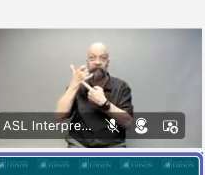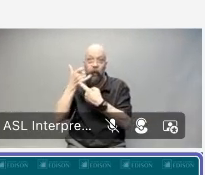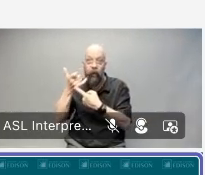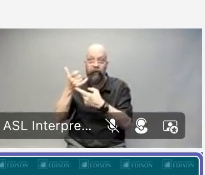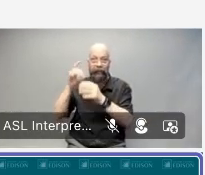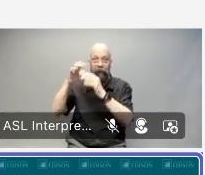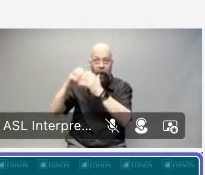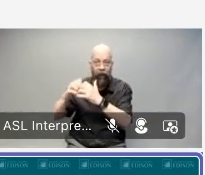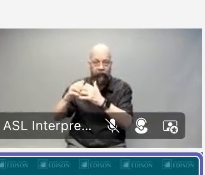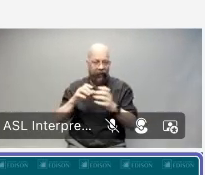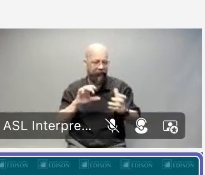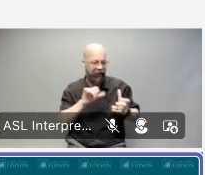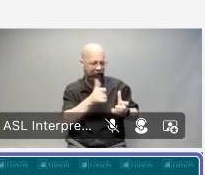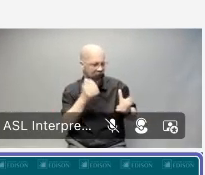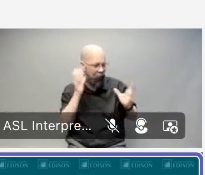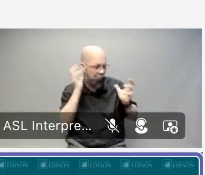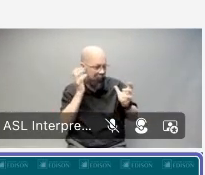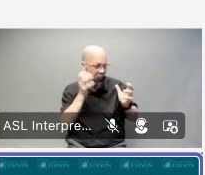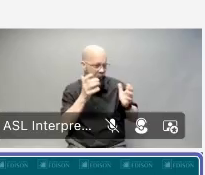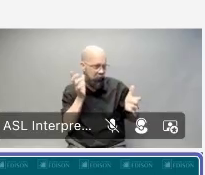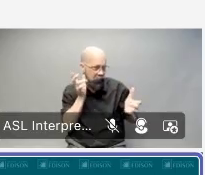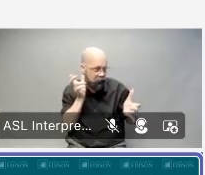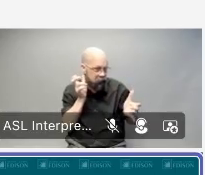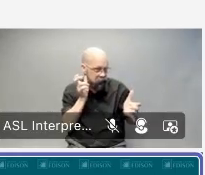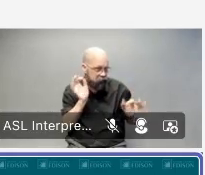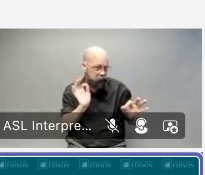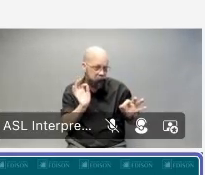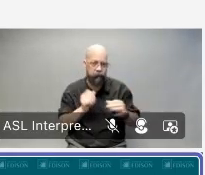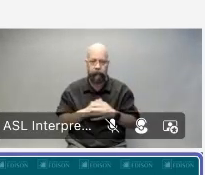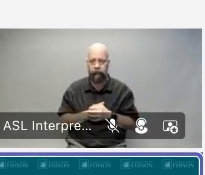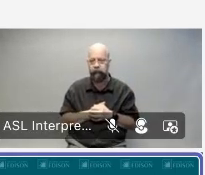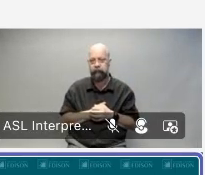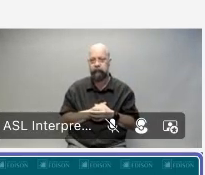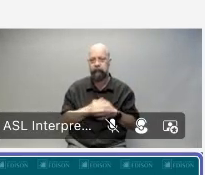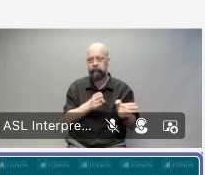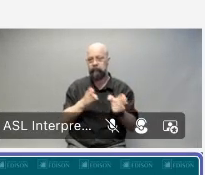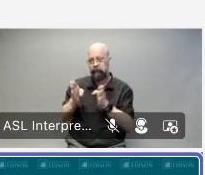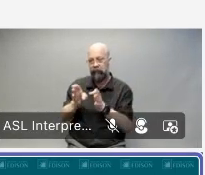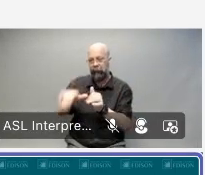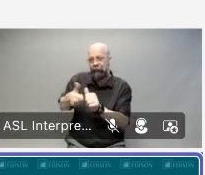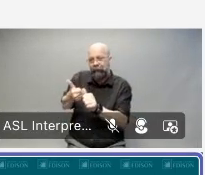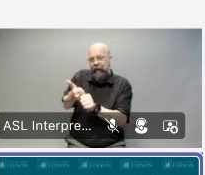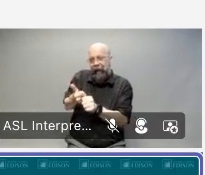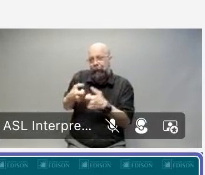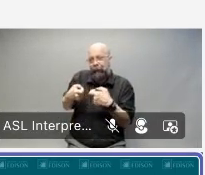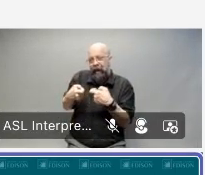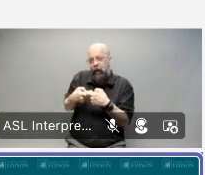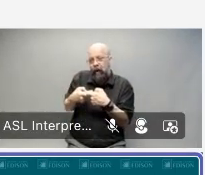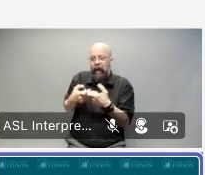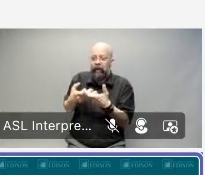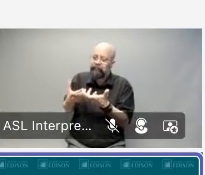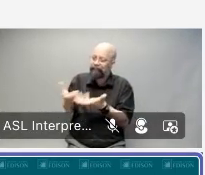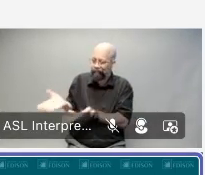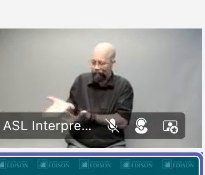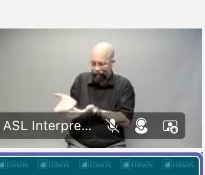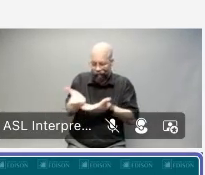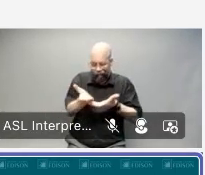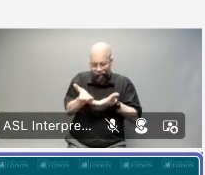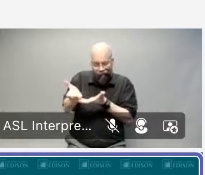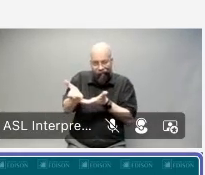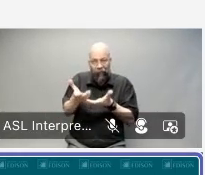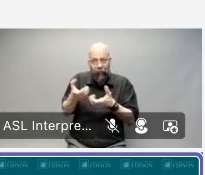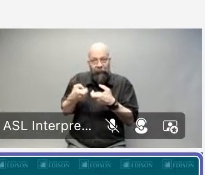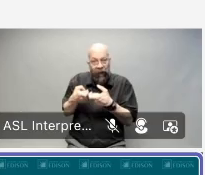sure you're prepared for any power disruptions. So consider backup power options like portable batteries or generators, and